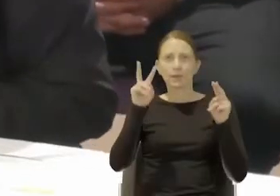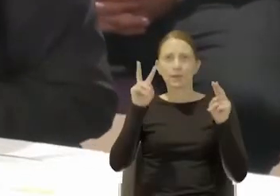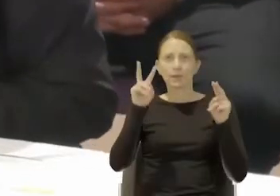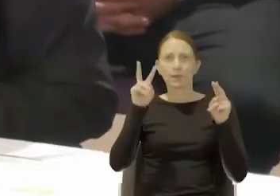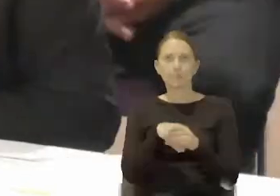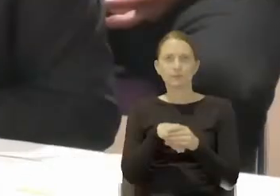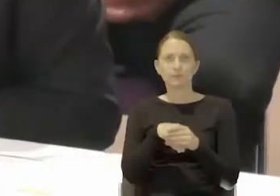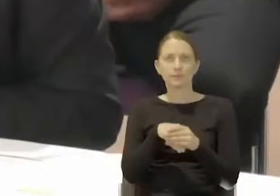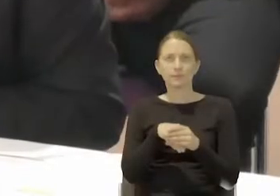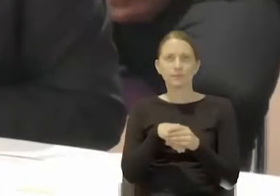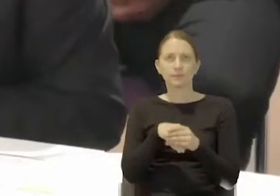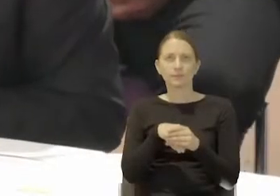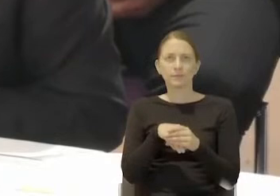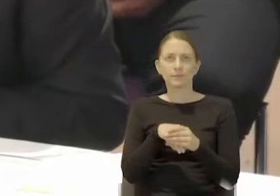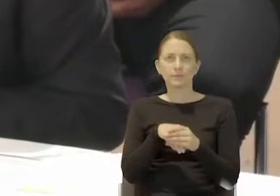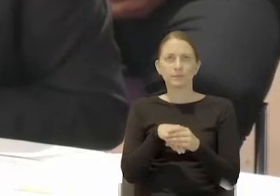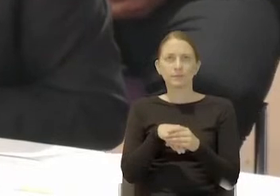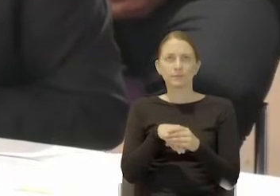well as